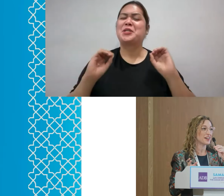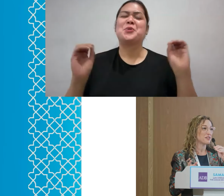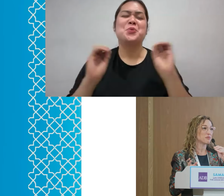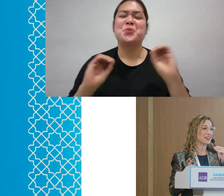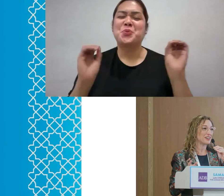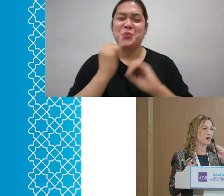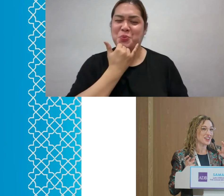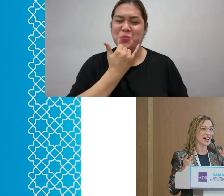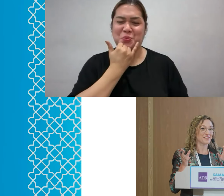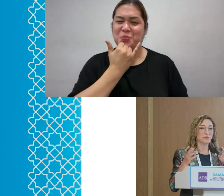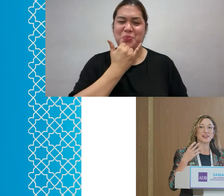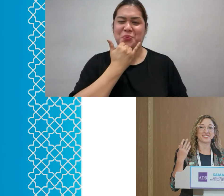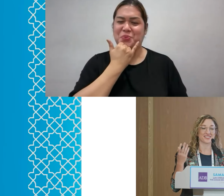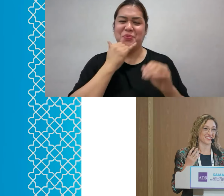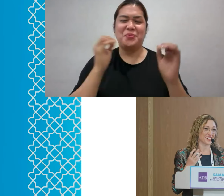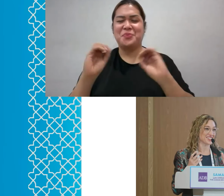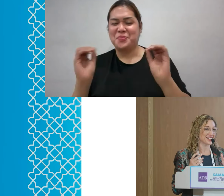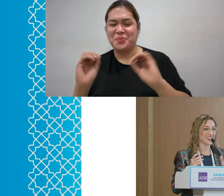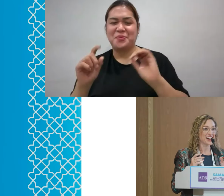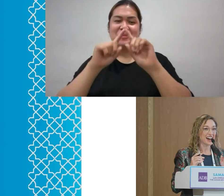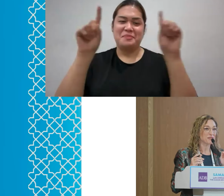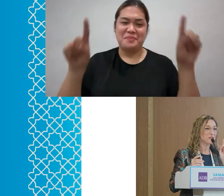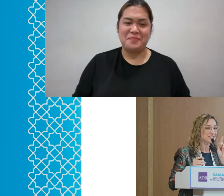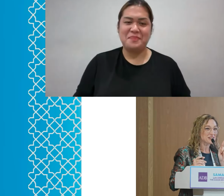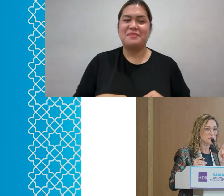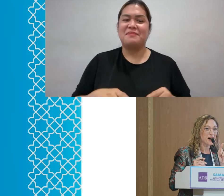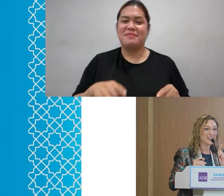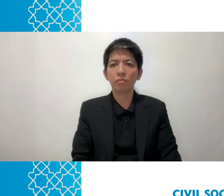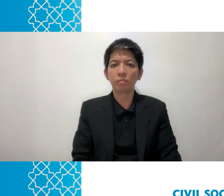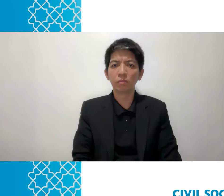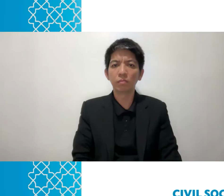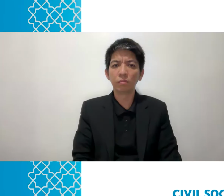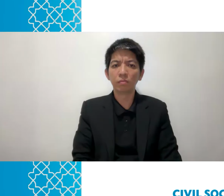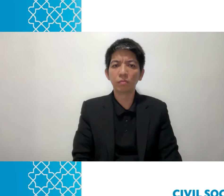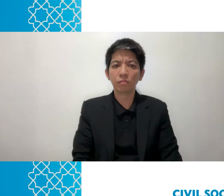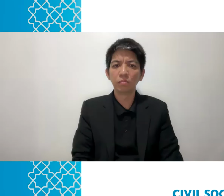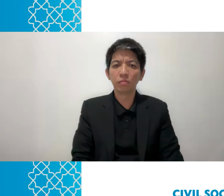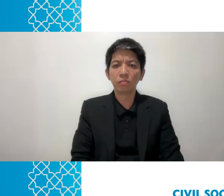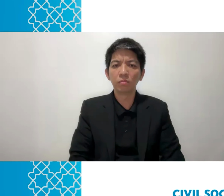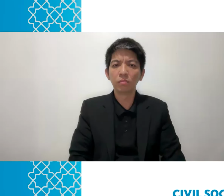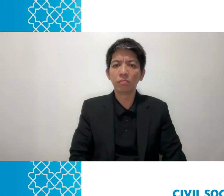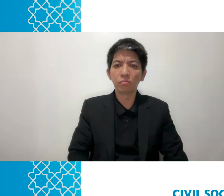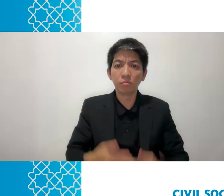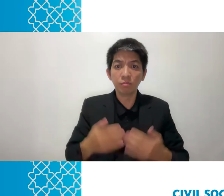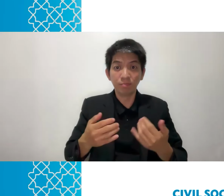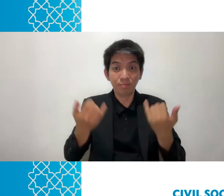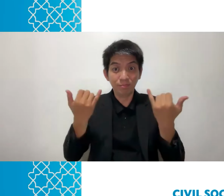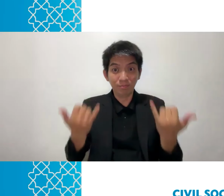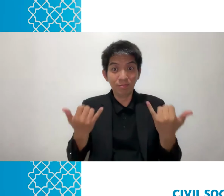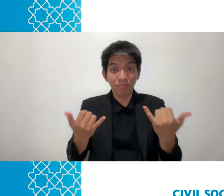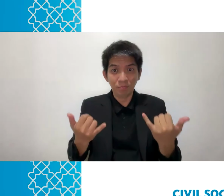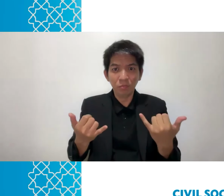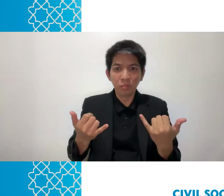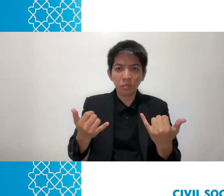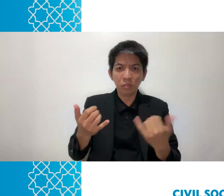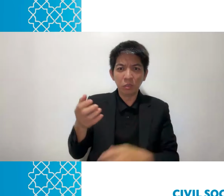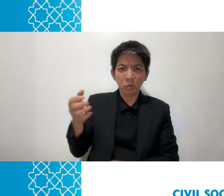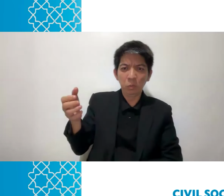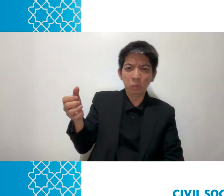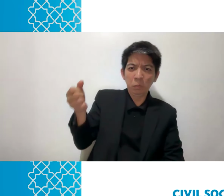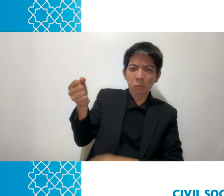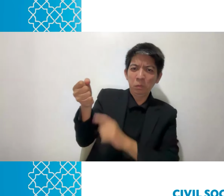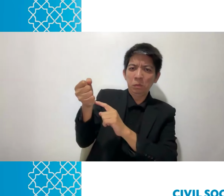course, we want to have a mix of discussion. I'm going to pause on additional comments in the end, just in the interest of time, so we can